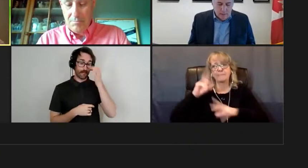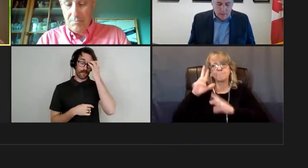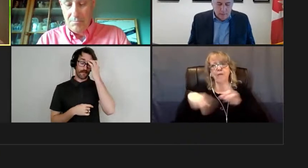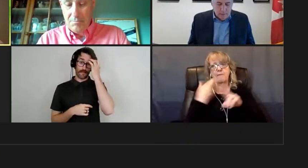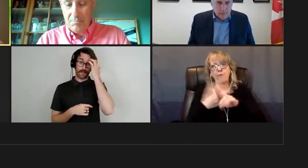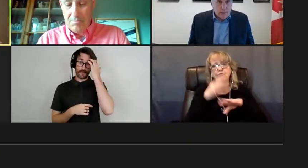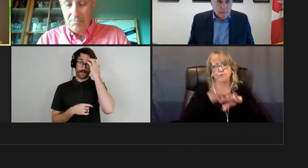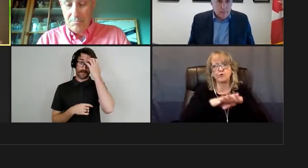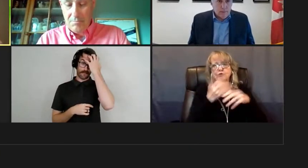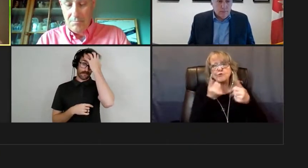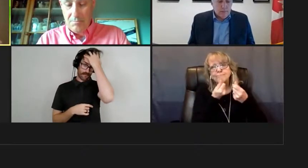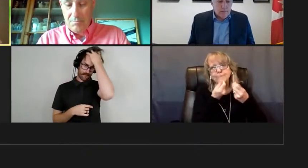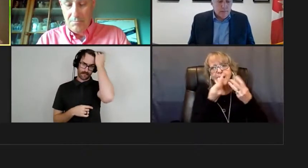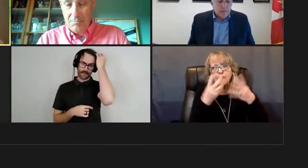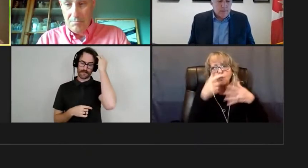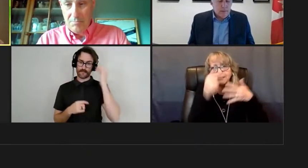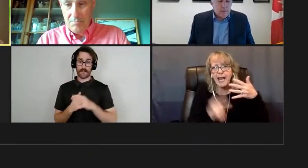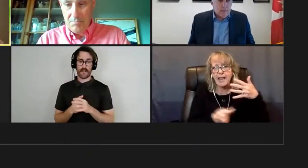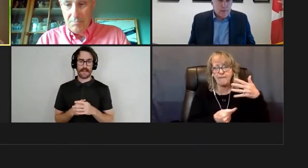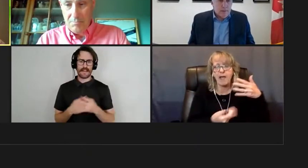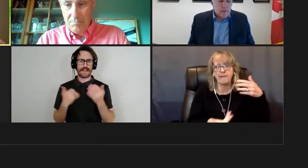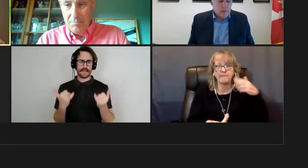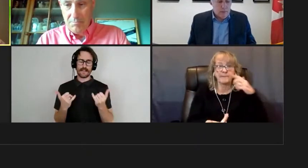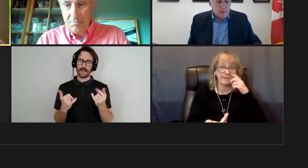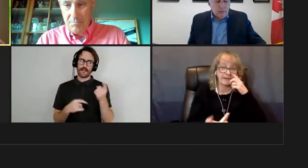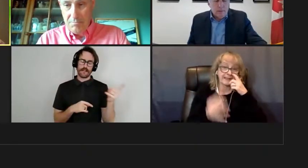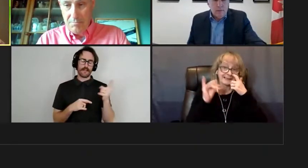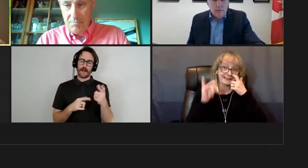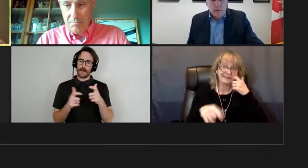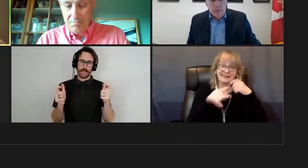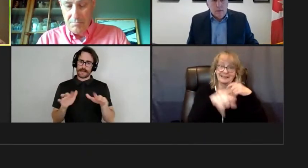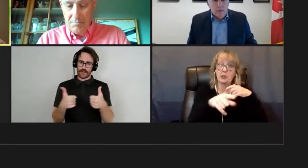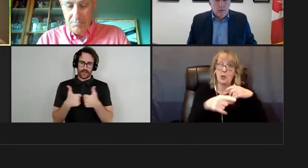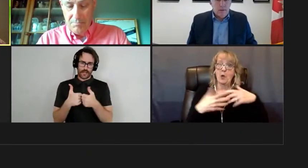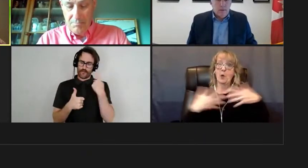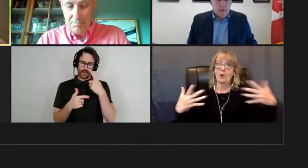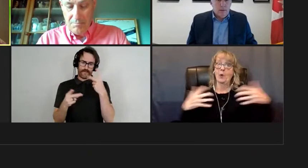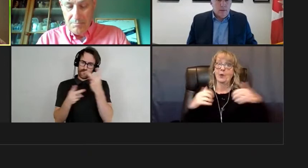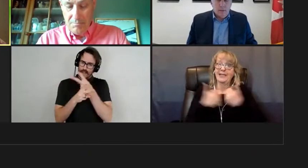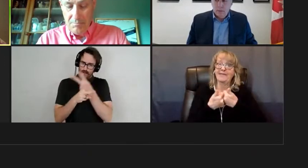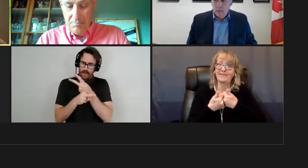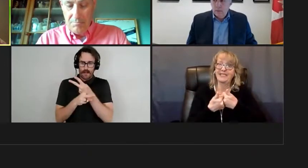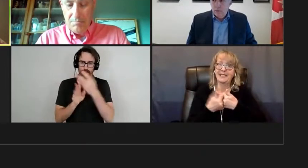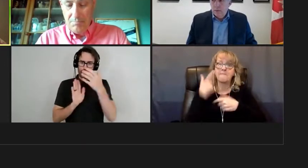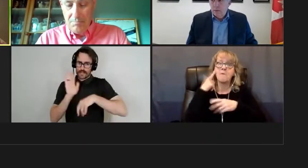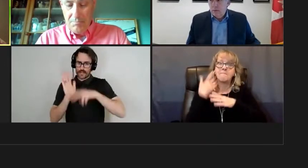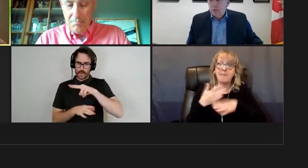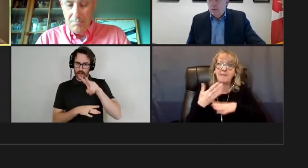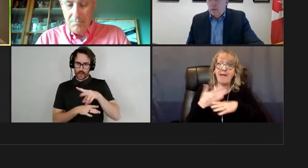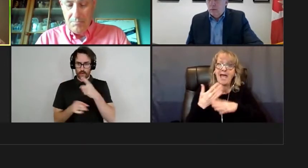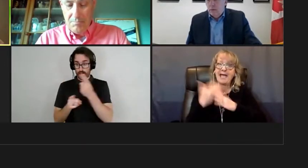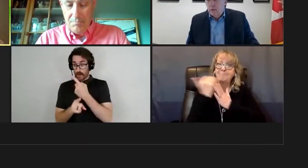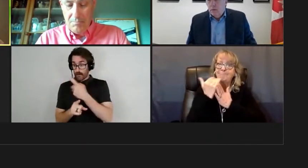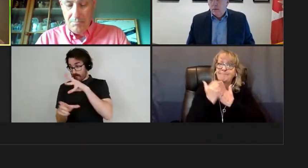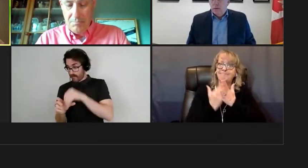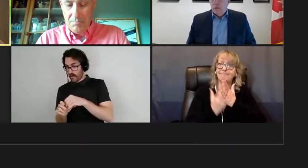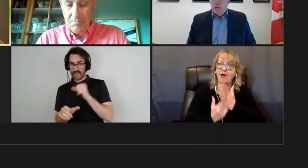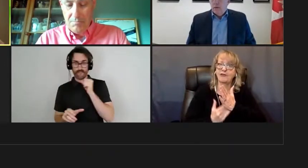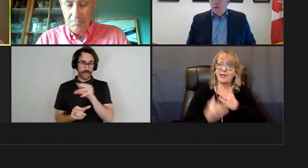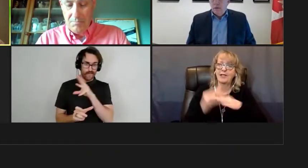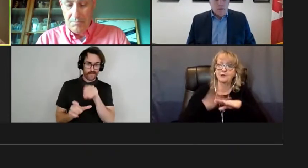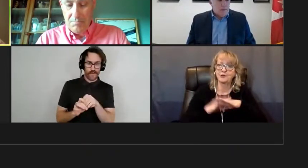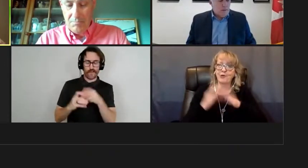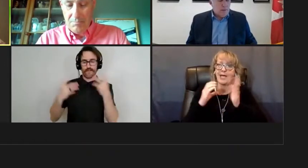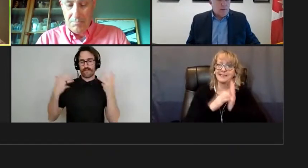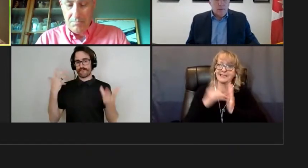this is some of the challenges in terms of pulling this together in terms of what's in scope and out of scope for this initial one.